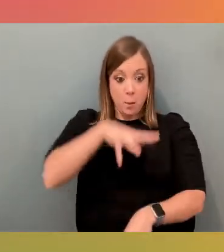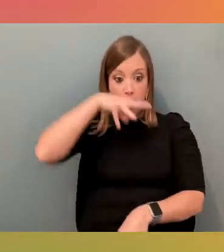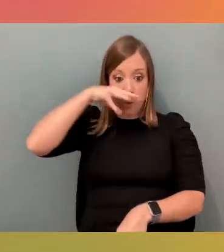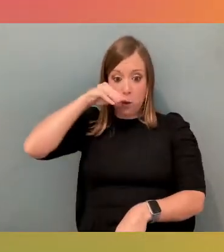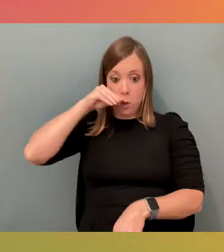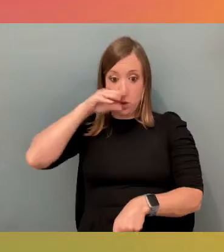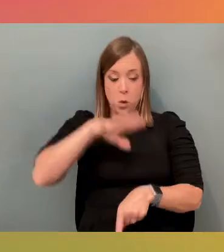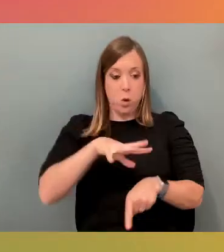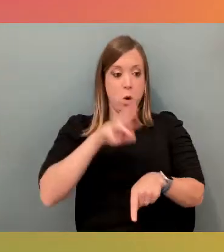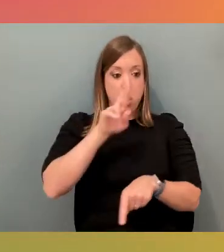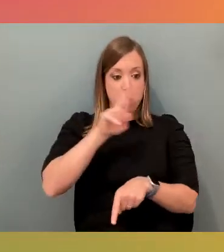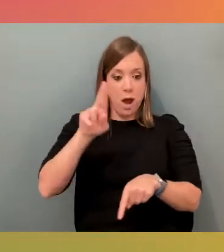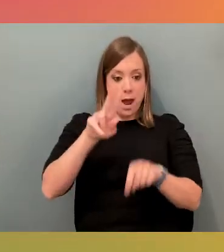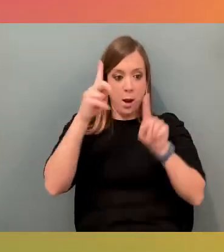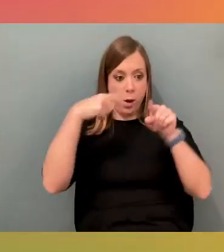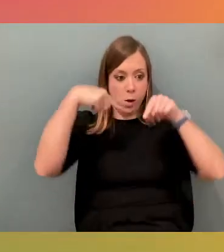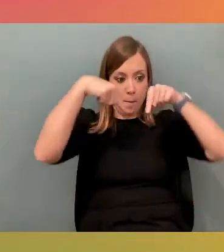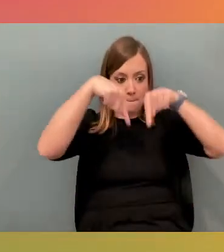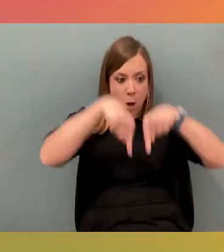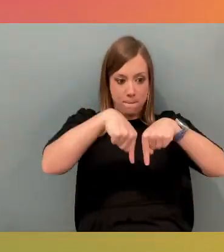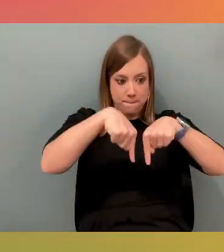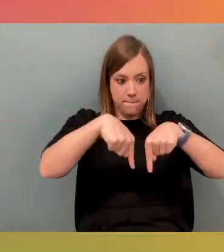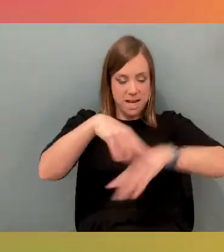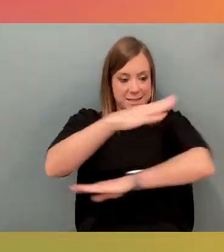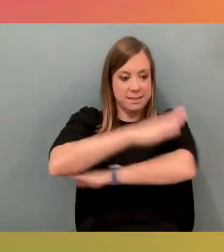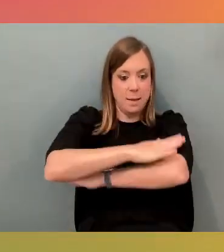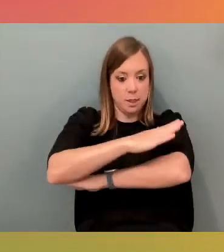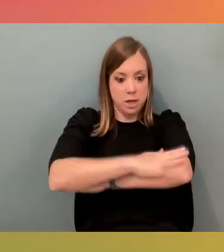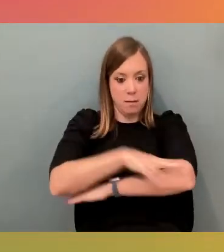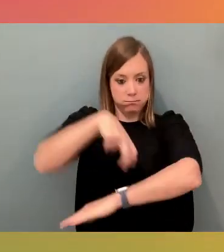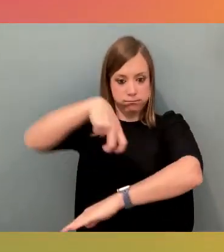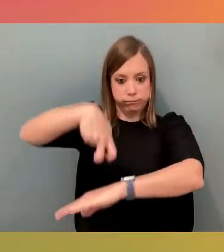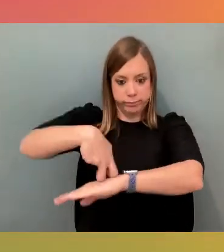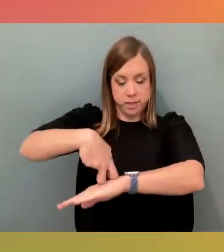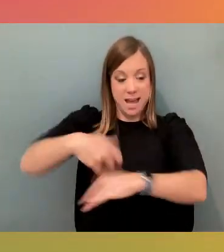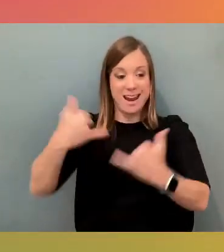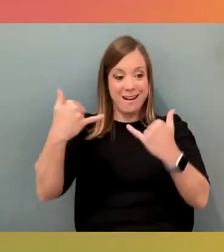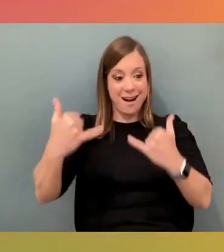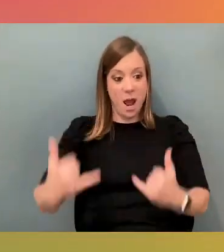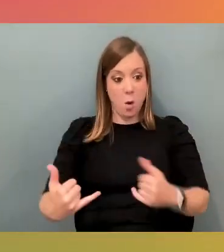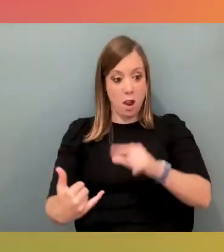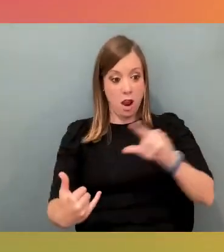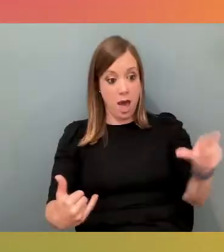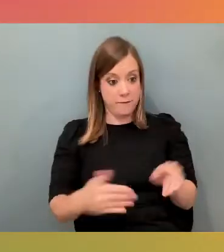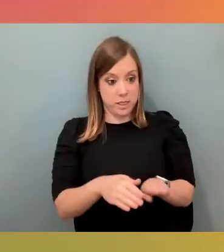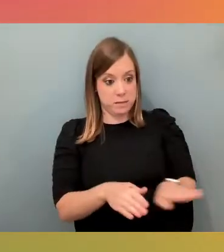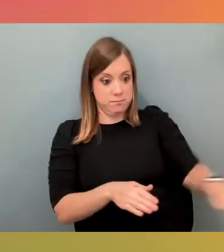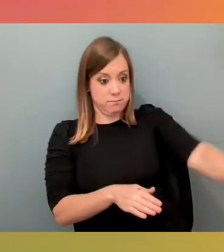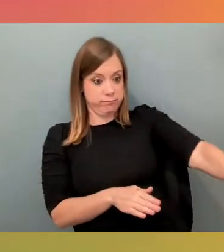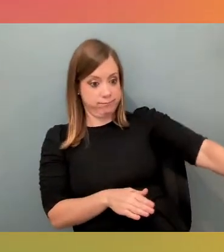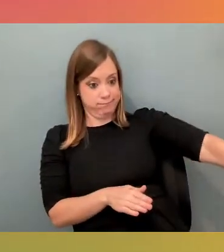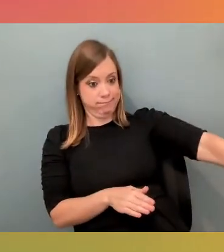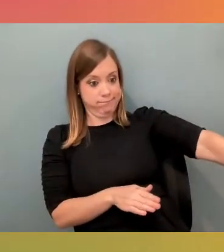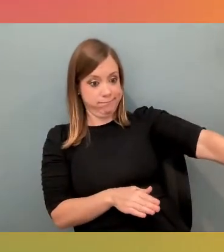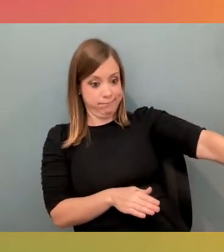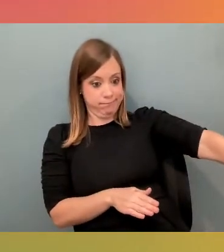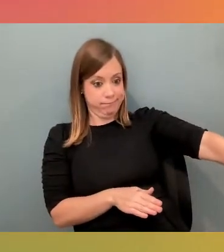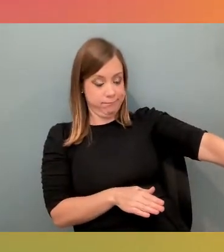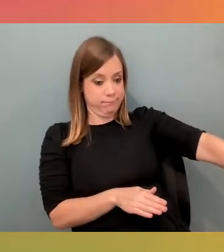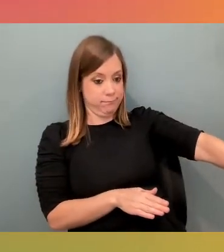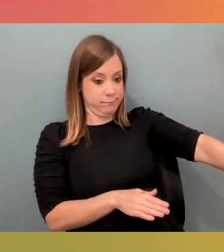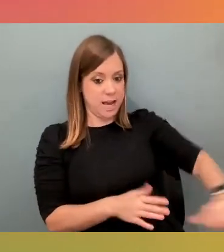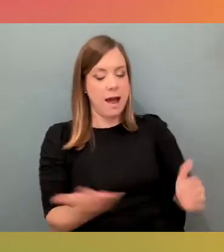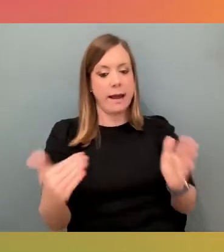right leg, come back to your tabletop, but this time left leg comes out to the side. Beautiful, coming back to that